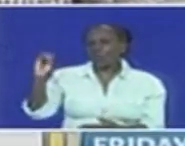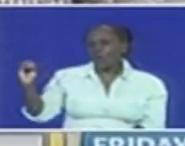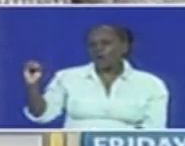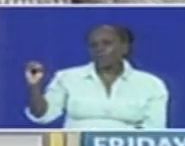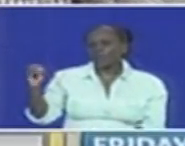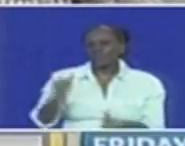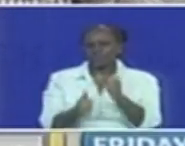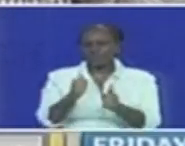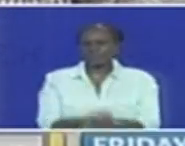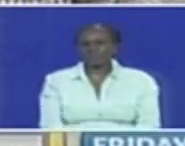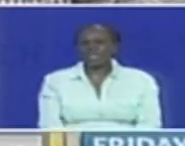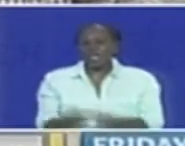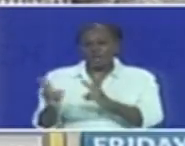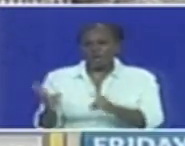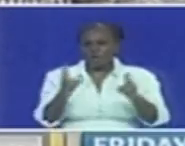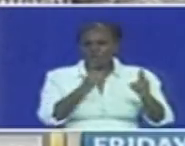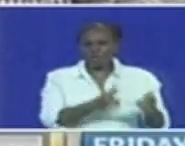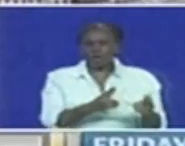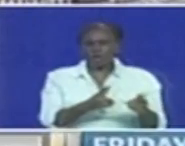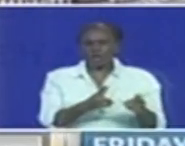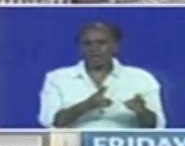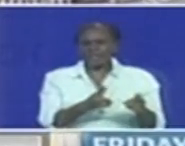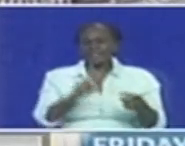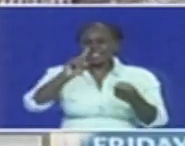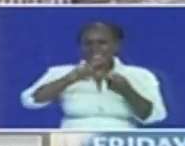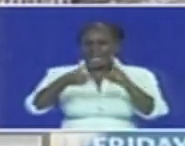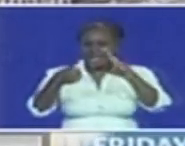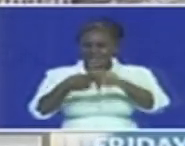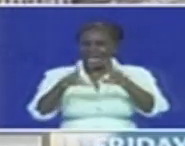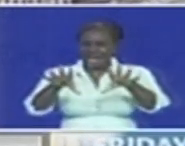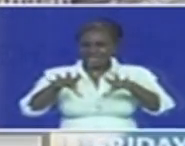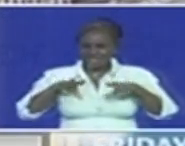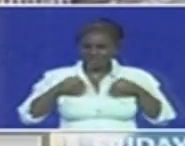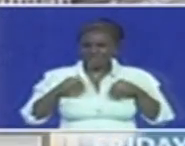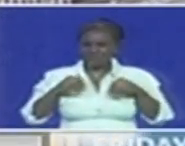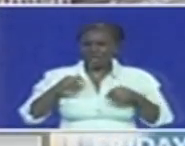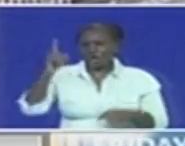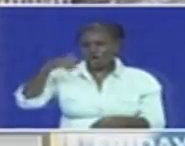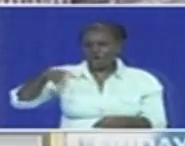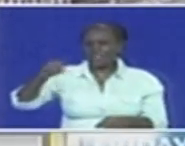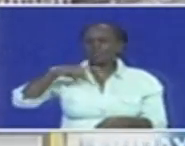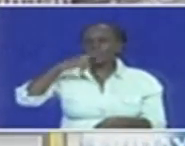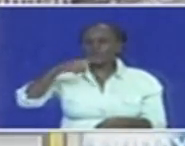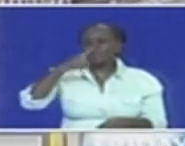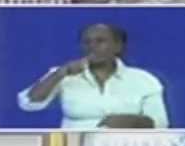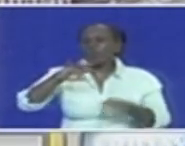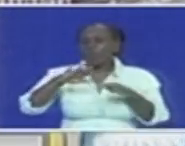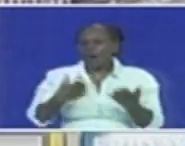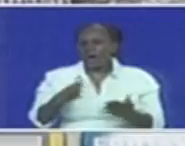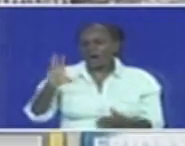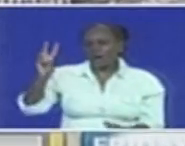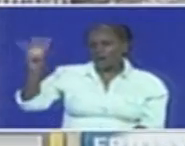Well, quite commonly, under what we call the standard, acceptable, or correct pronunciation, we should say